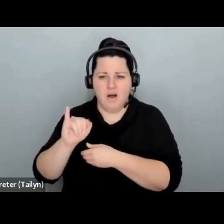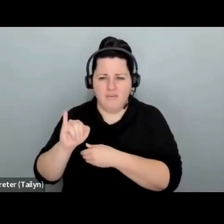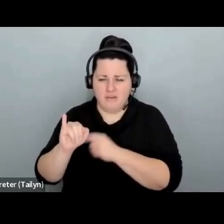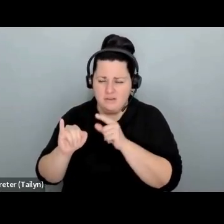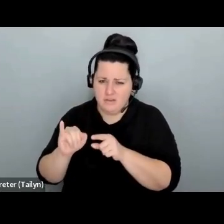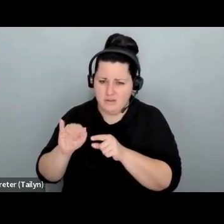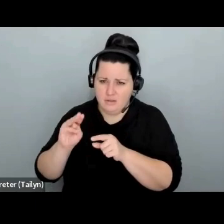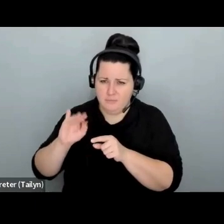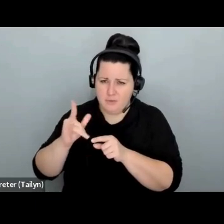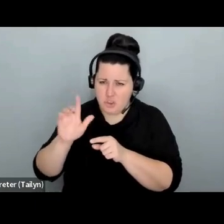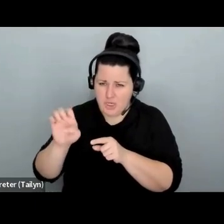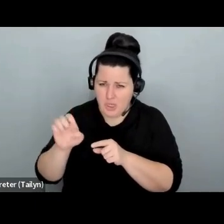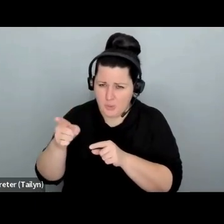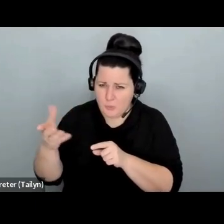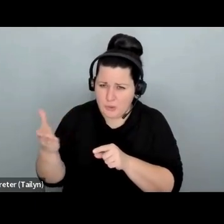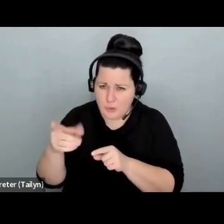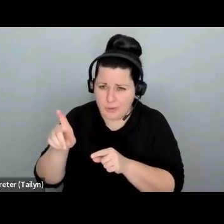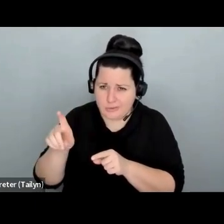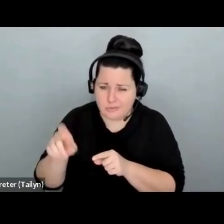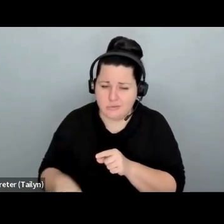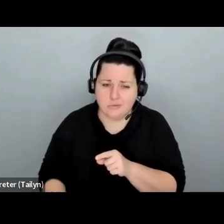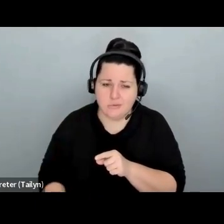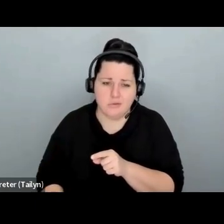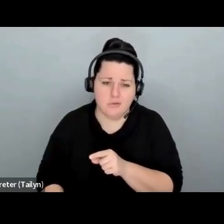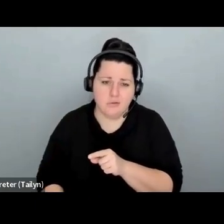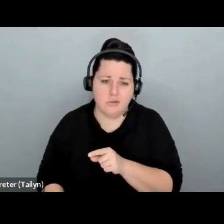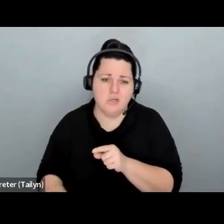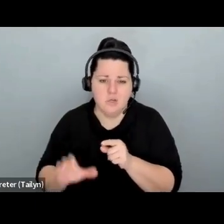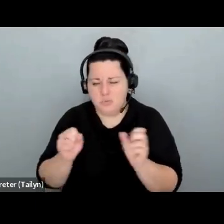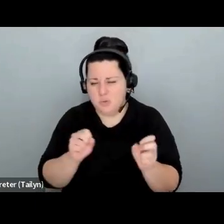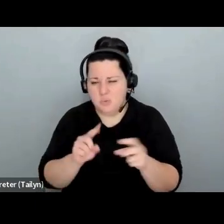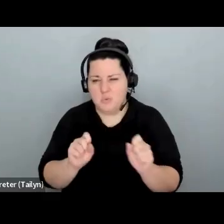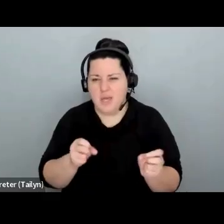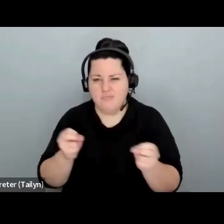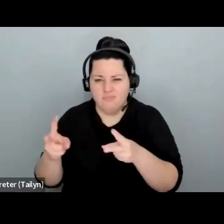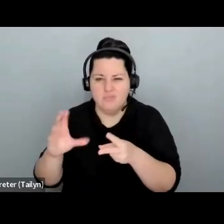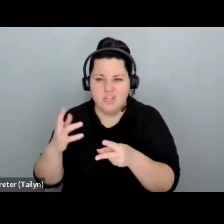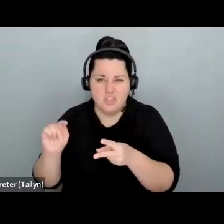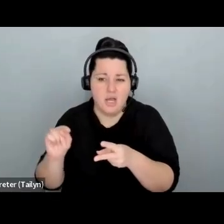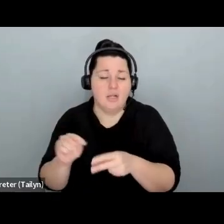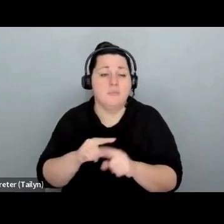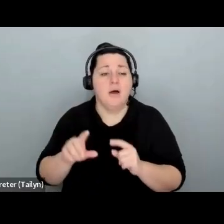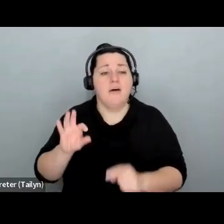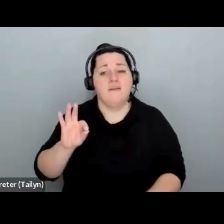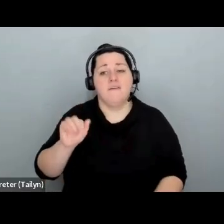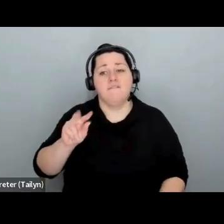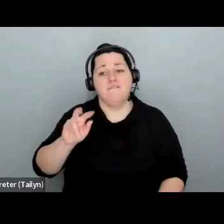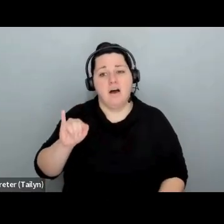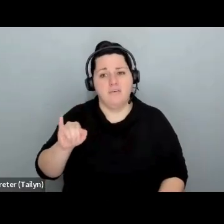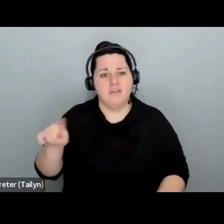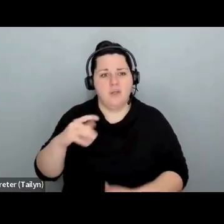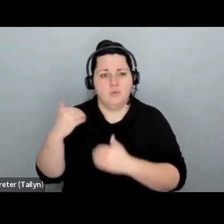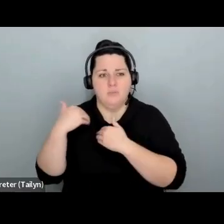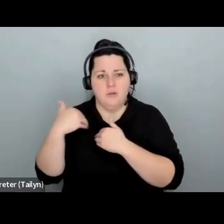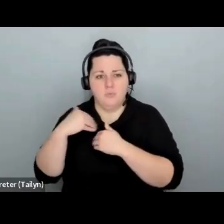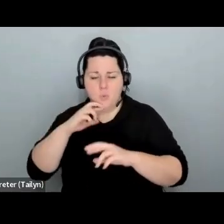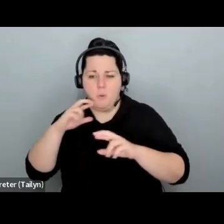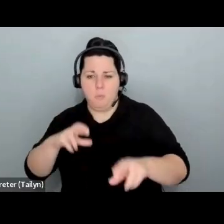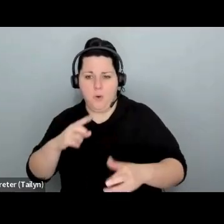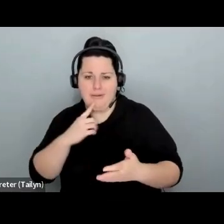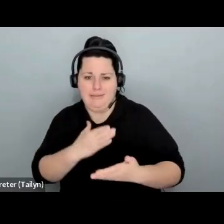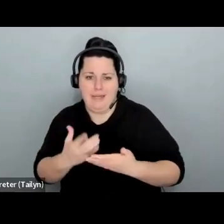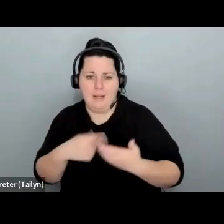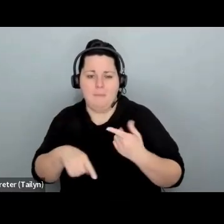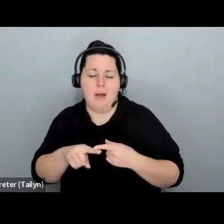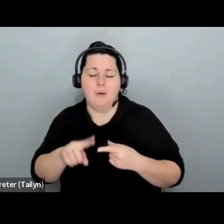here if she wants to put her information in the chat. But Bobby is responsible for reporting data on deafblind children